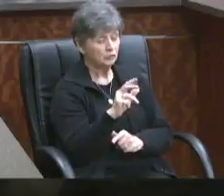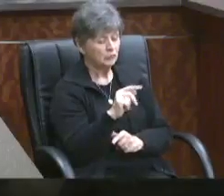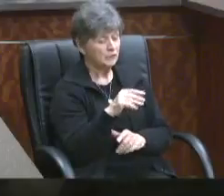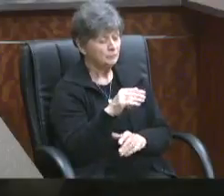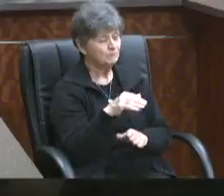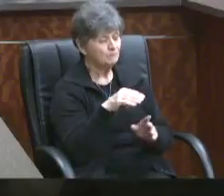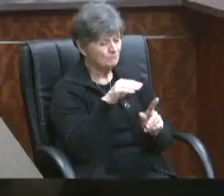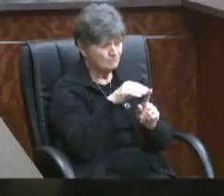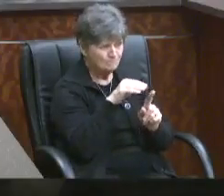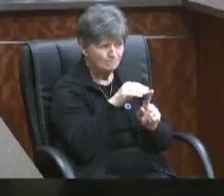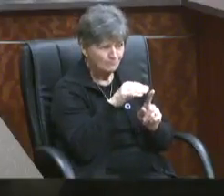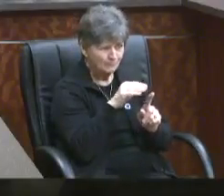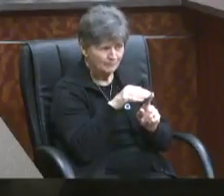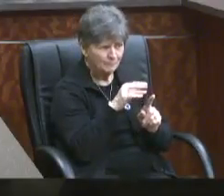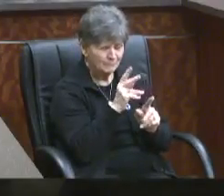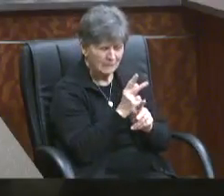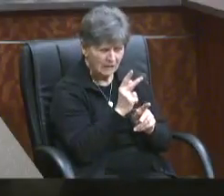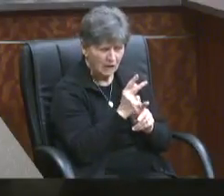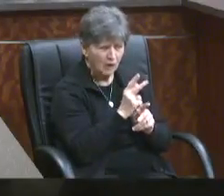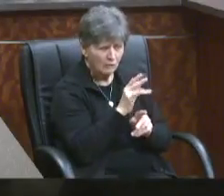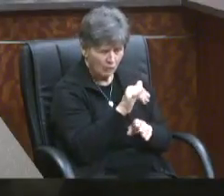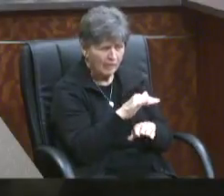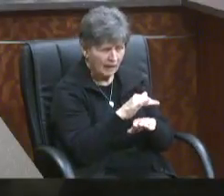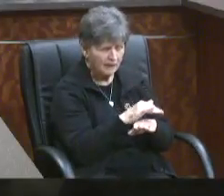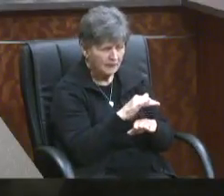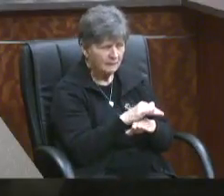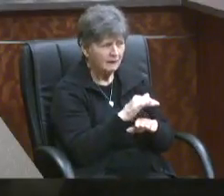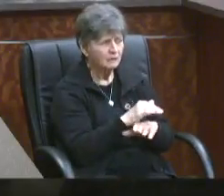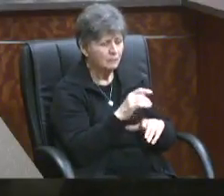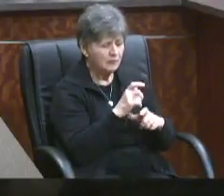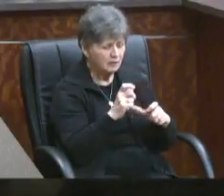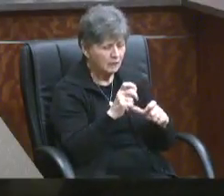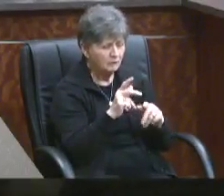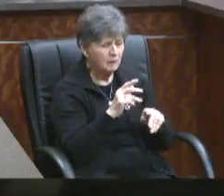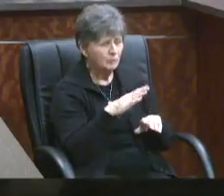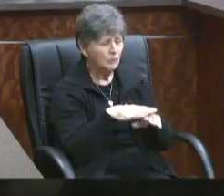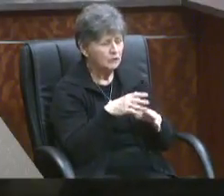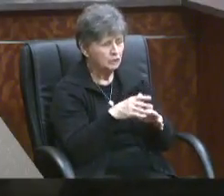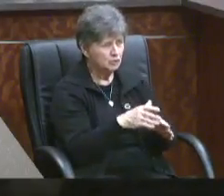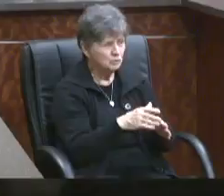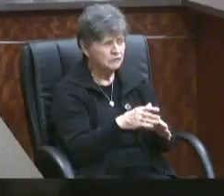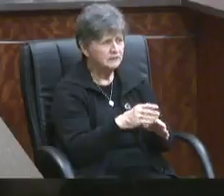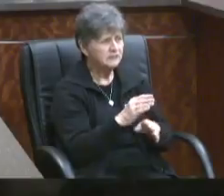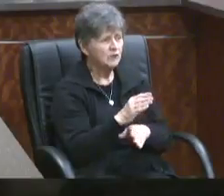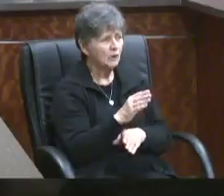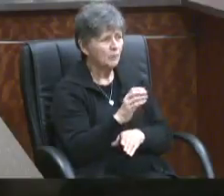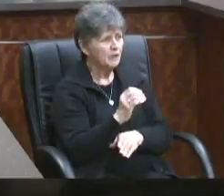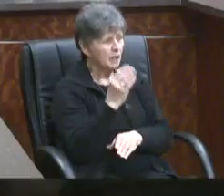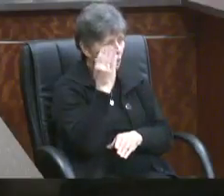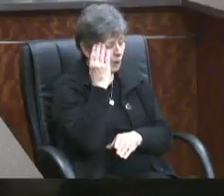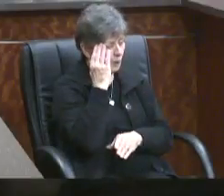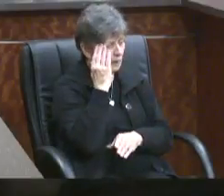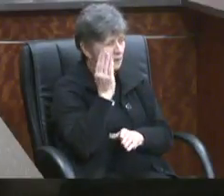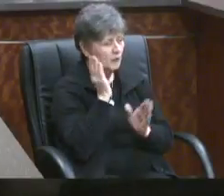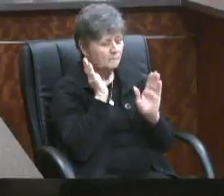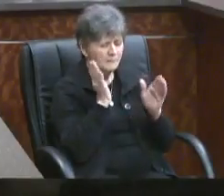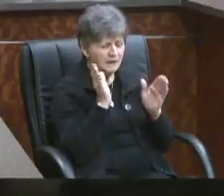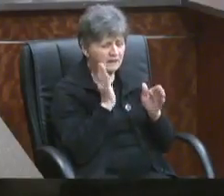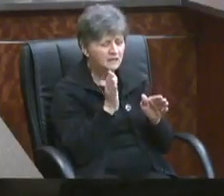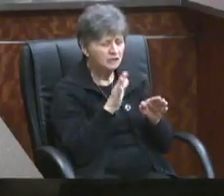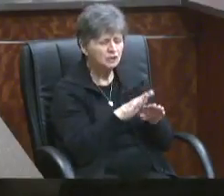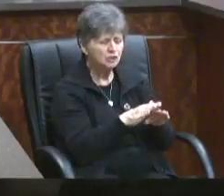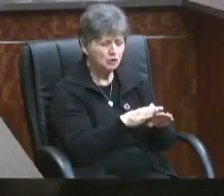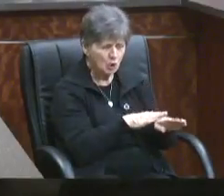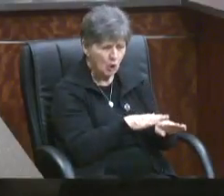cautious on that night. There'll be a lot out in the streets, so just be aware and slow down as